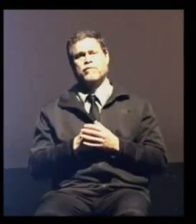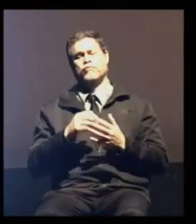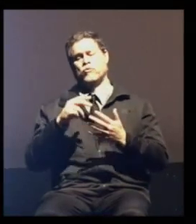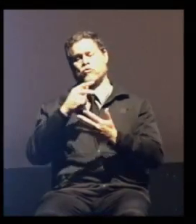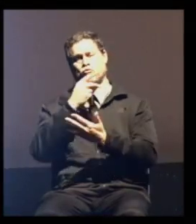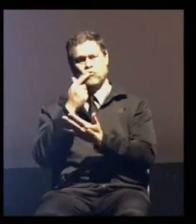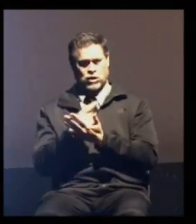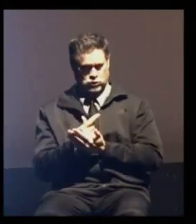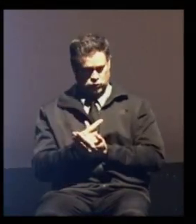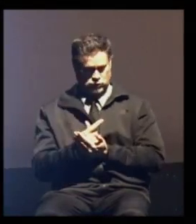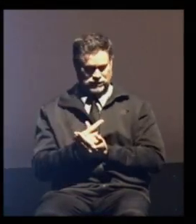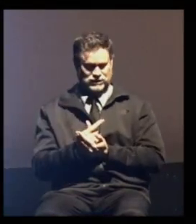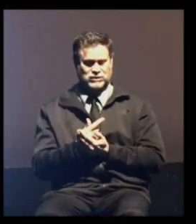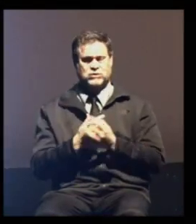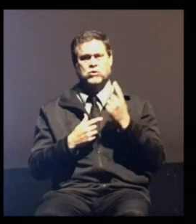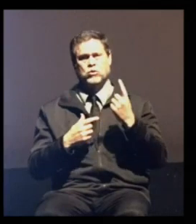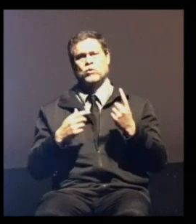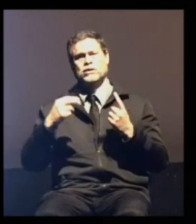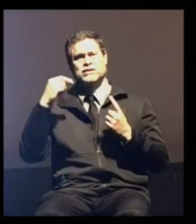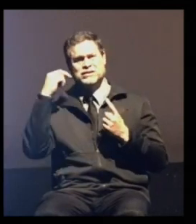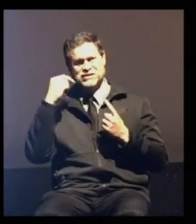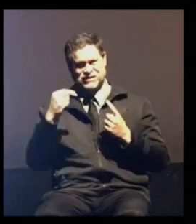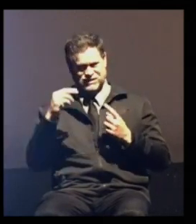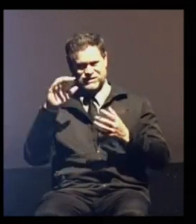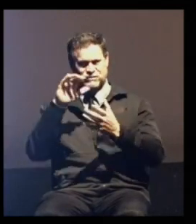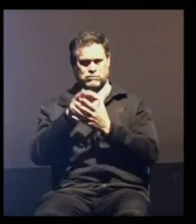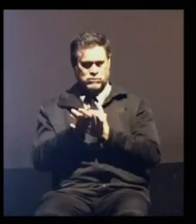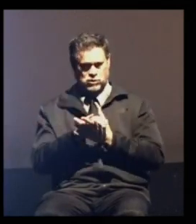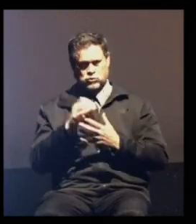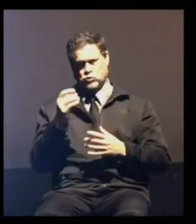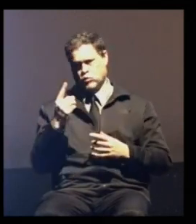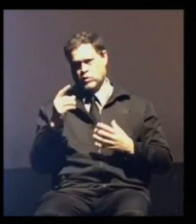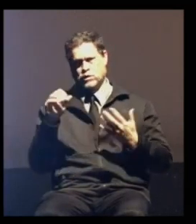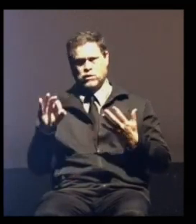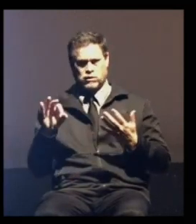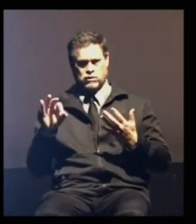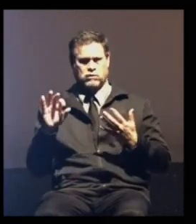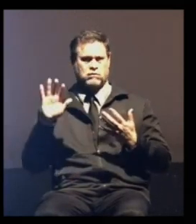graduates. One niece is married to